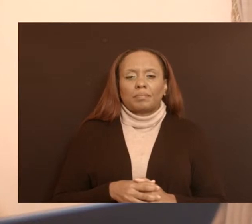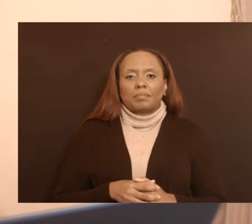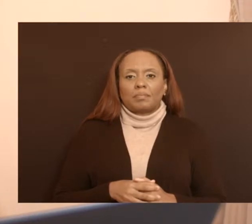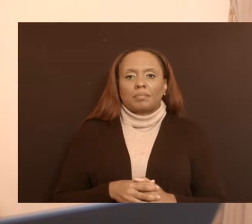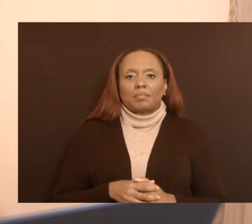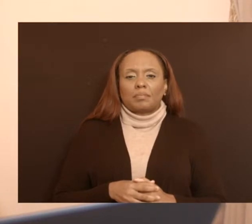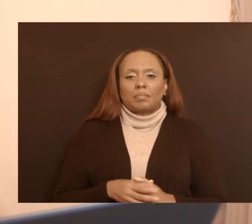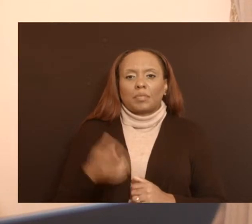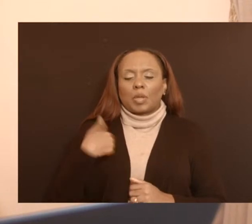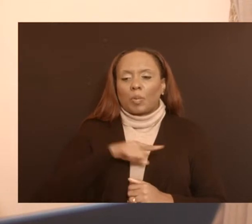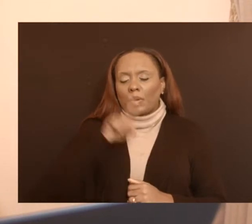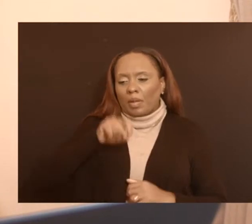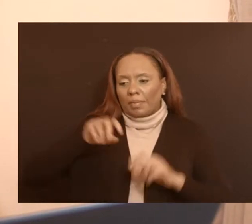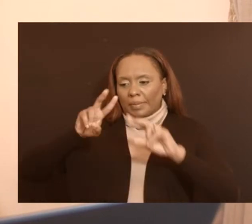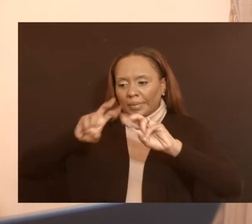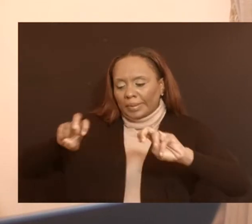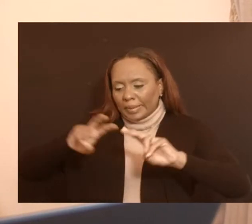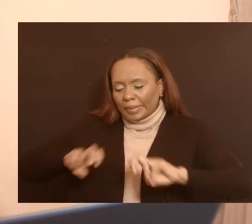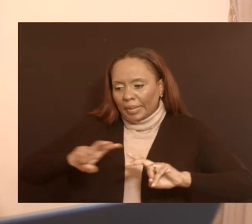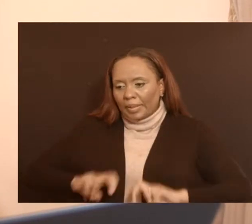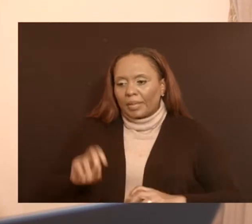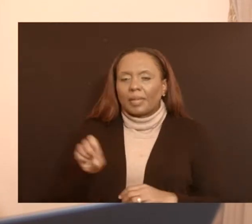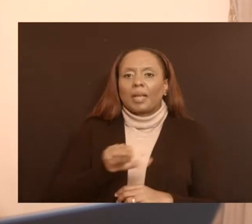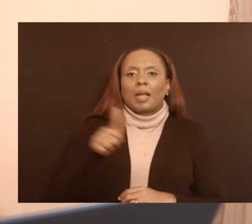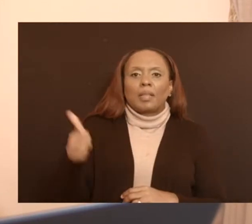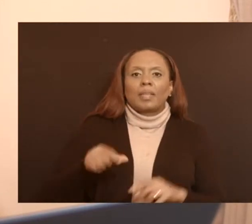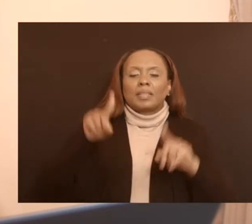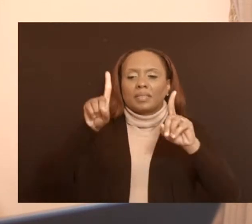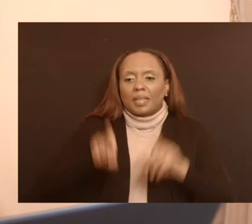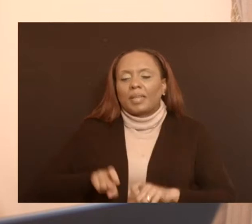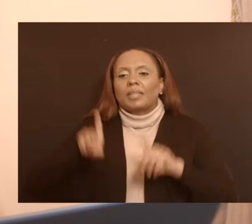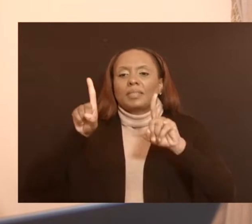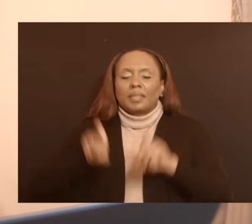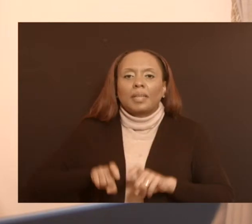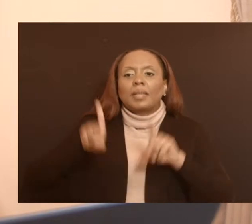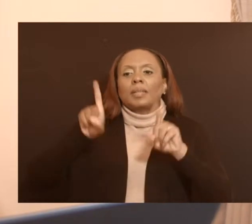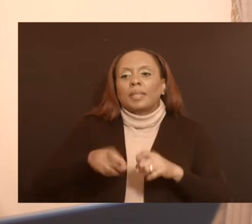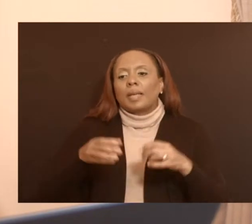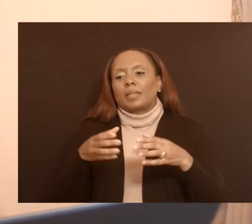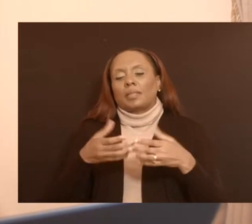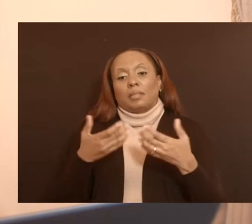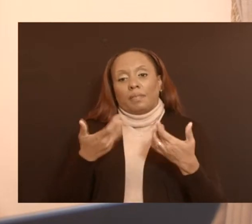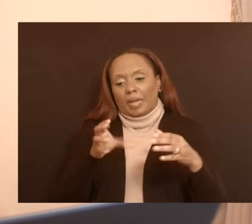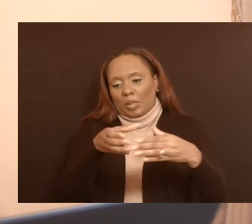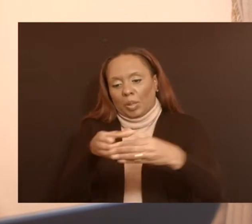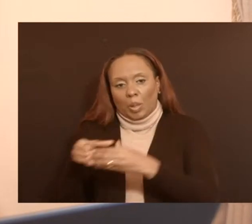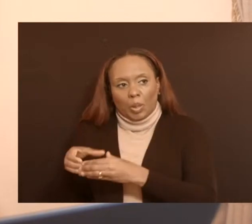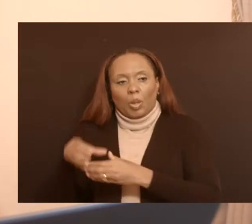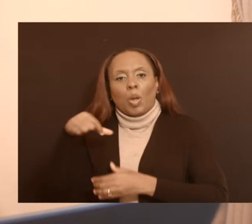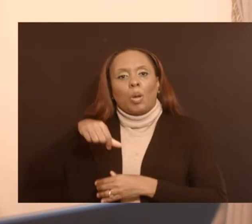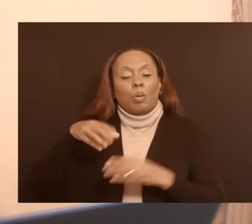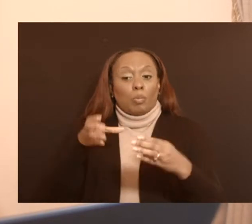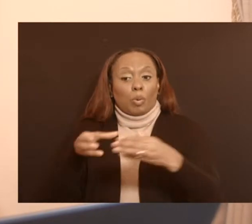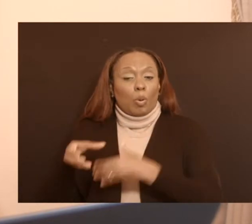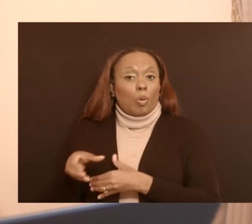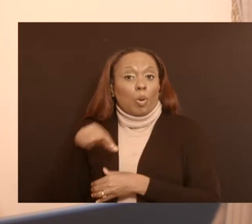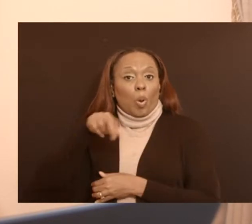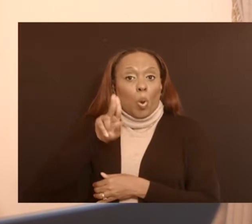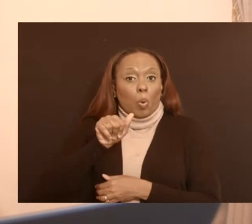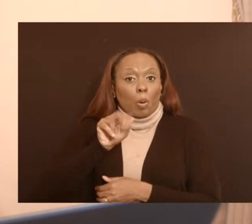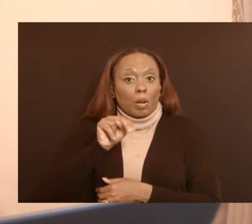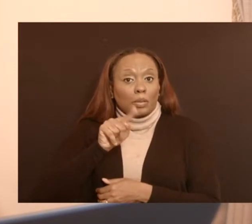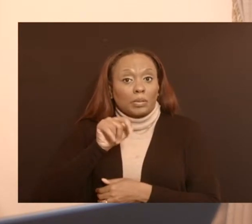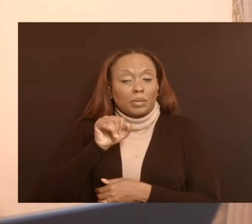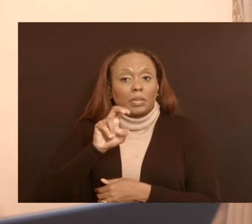investigate the others, put them in quarantine and test them and retest them to verify that they are also not infected.